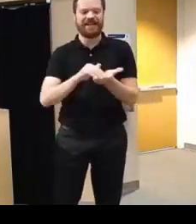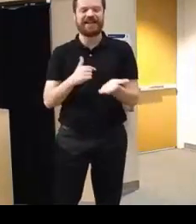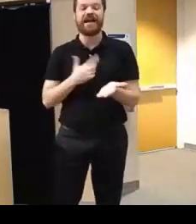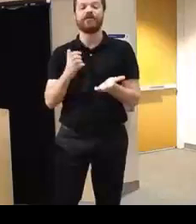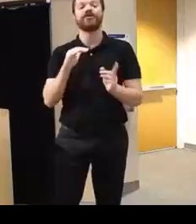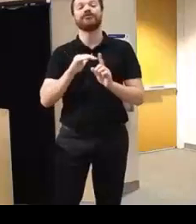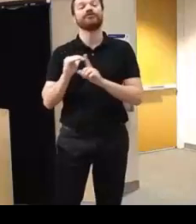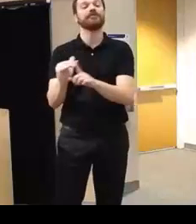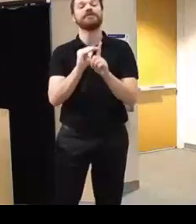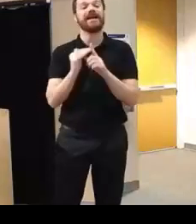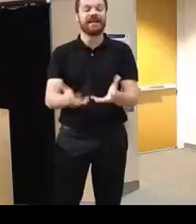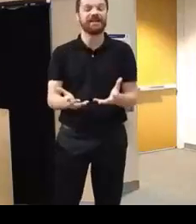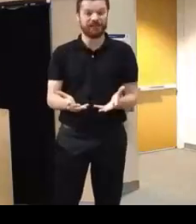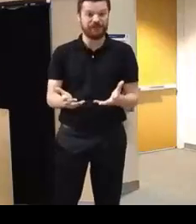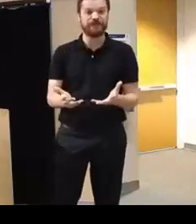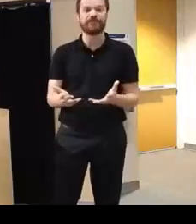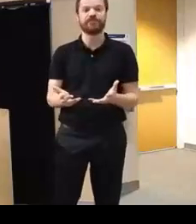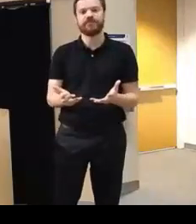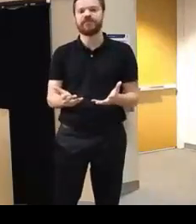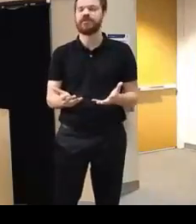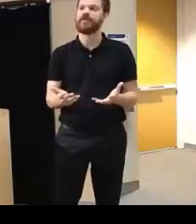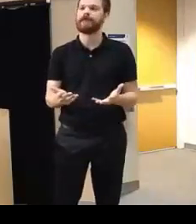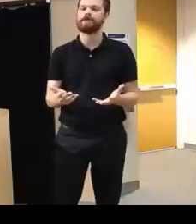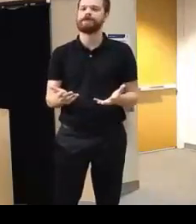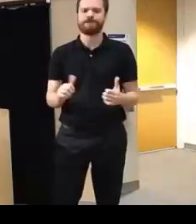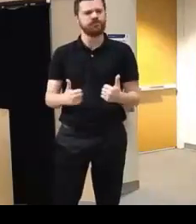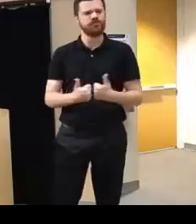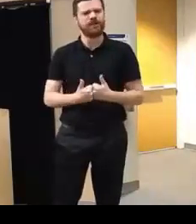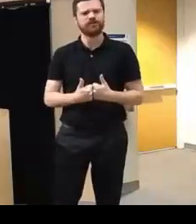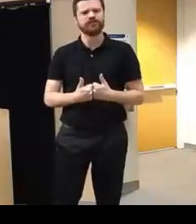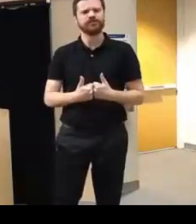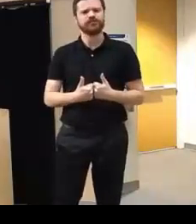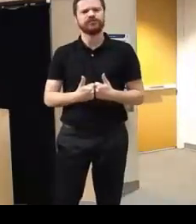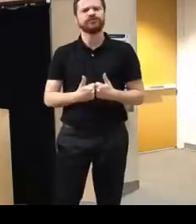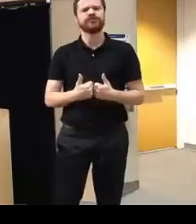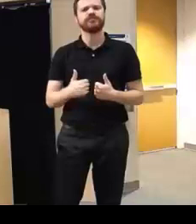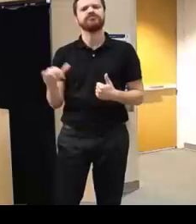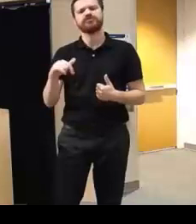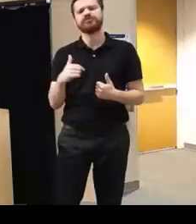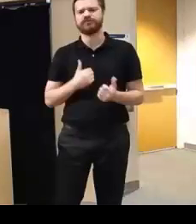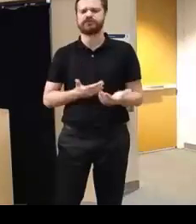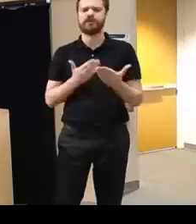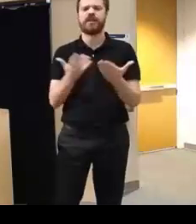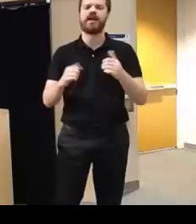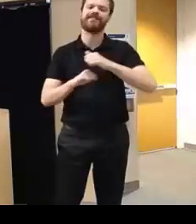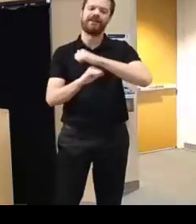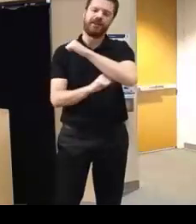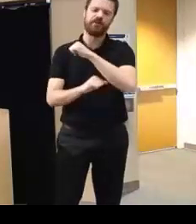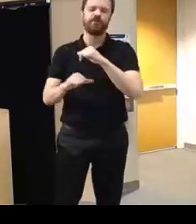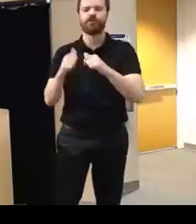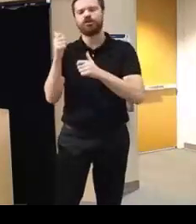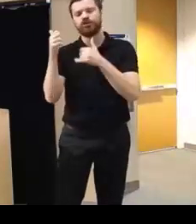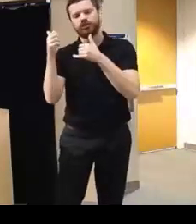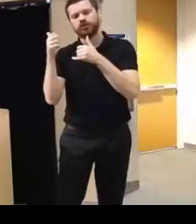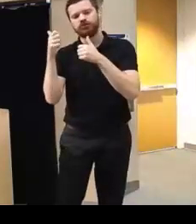remind you, it's been a challenge. I've also submitted a lot of foundational grants for little projects